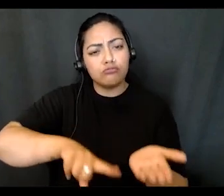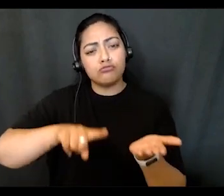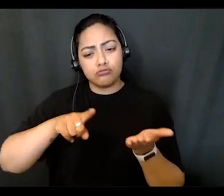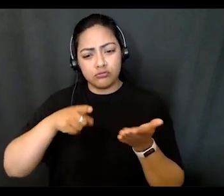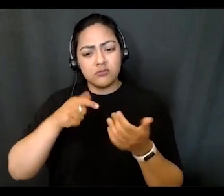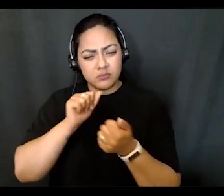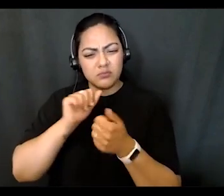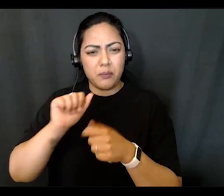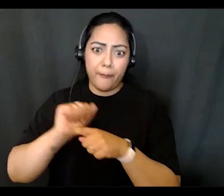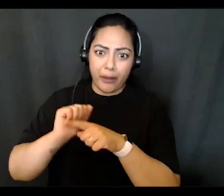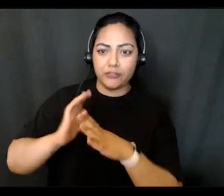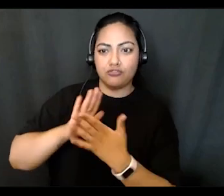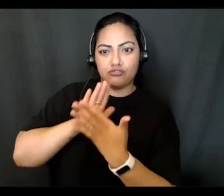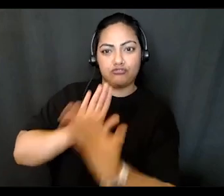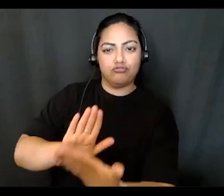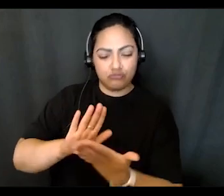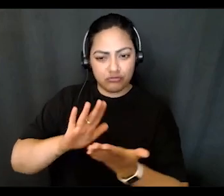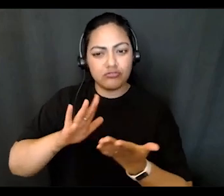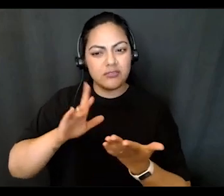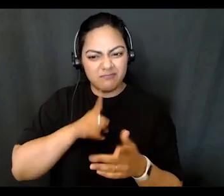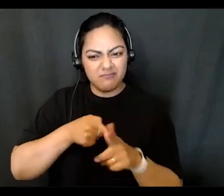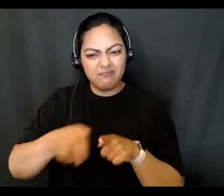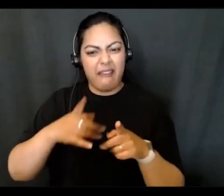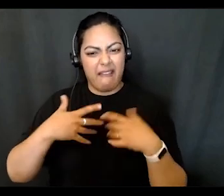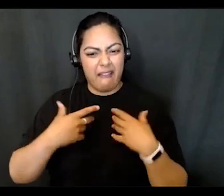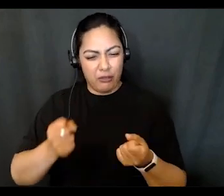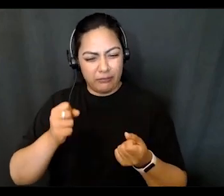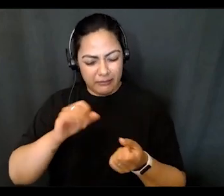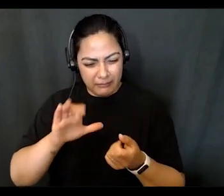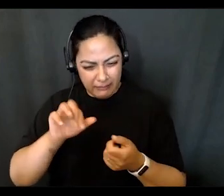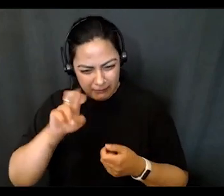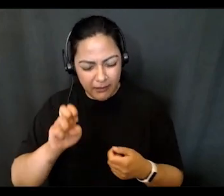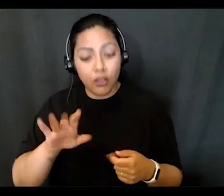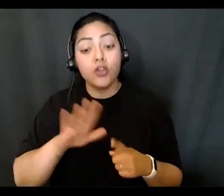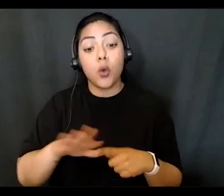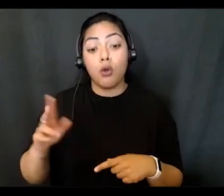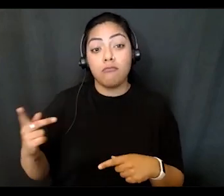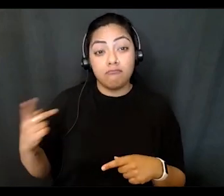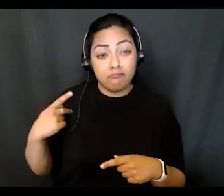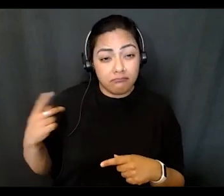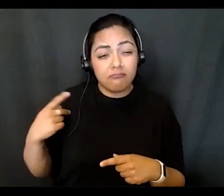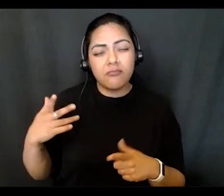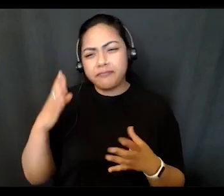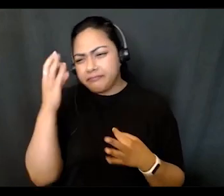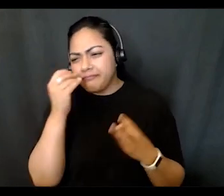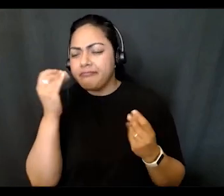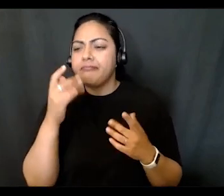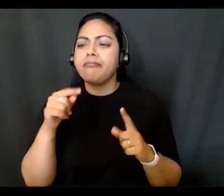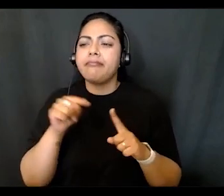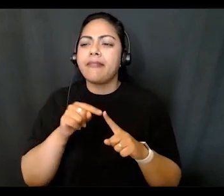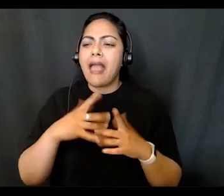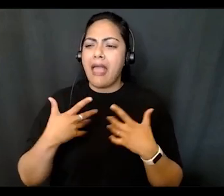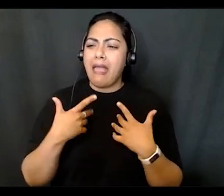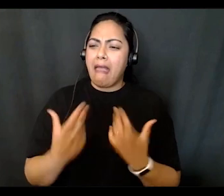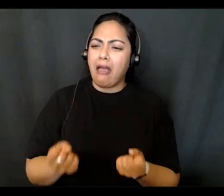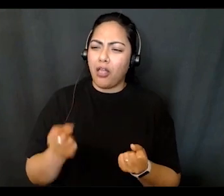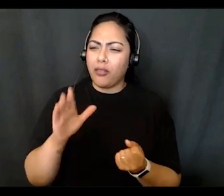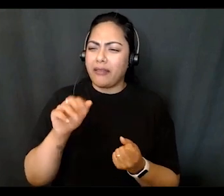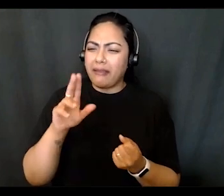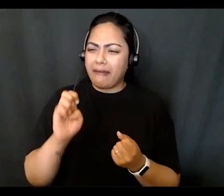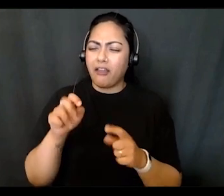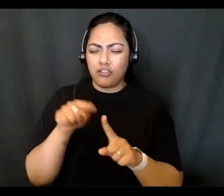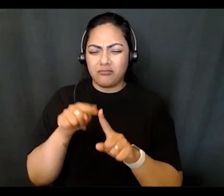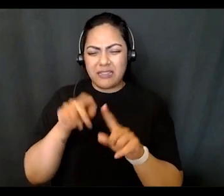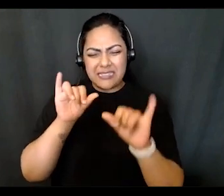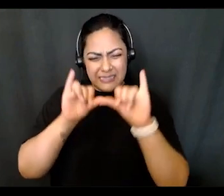Norum, and our focus is really on thinking through how medical and health professional education can be different, thinking